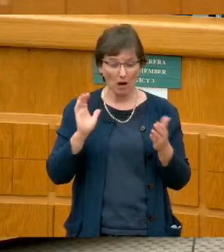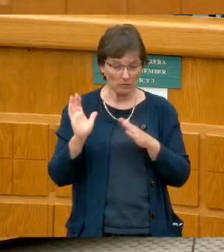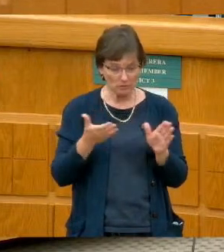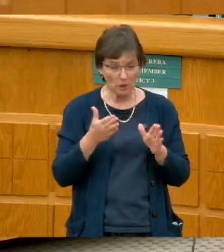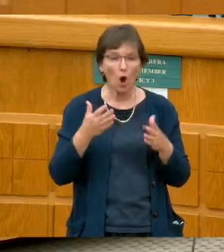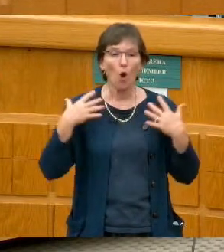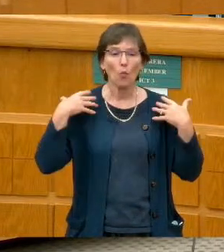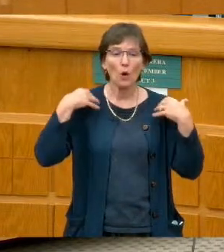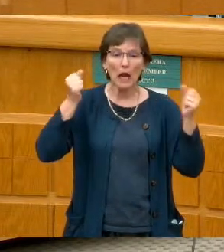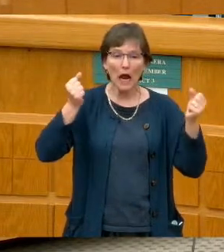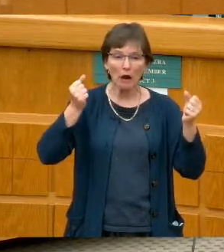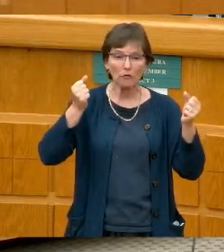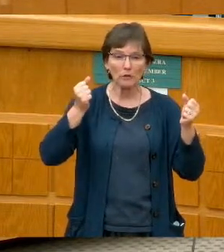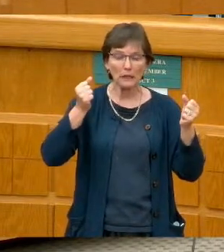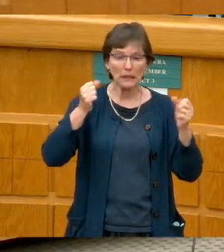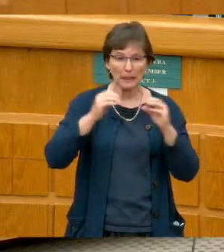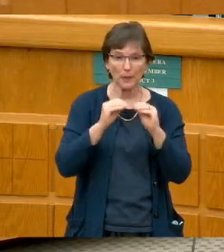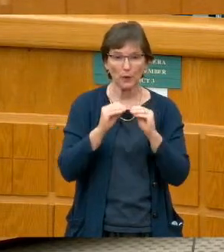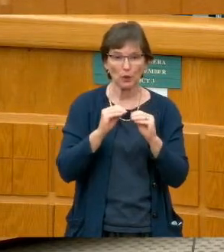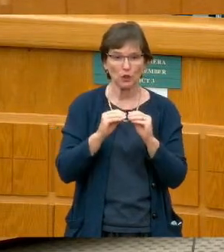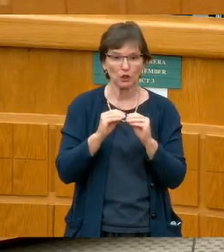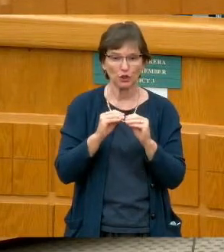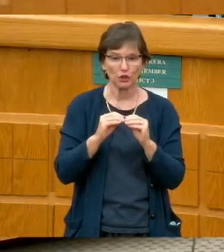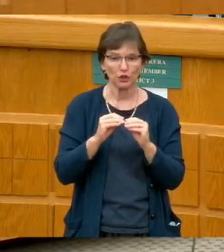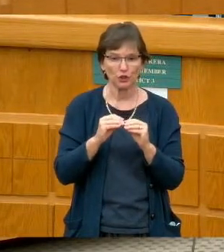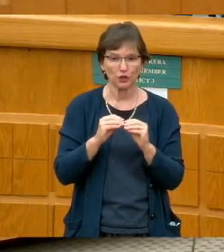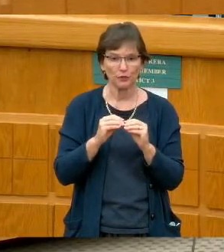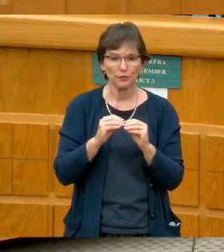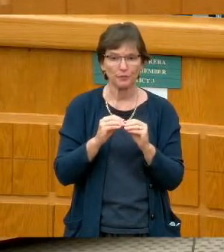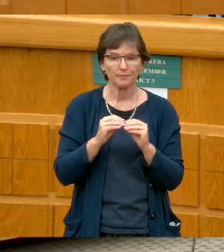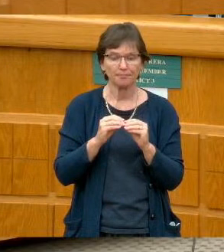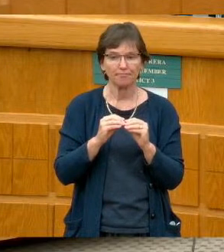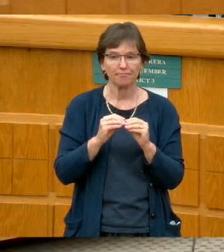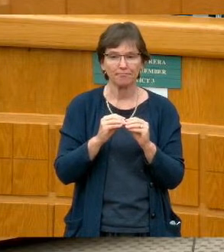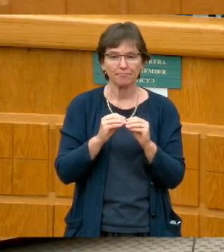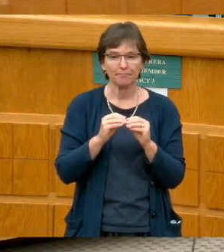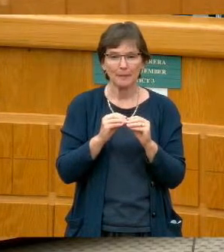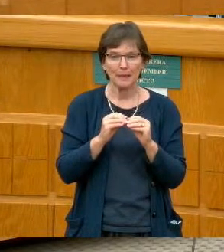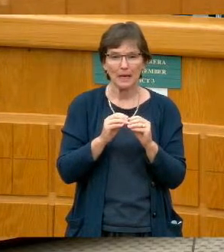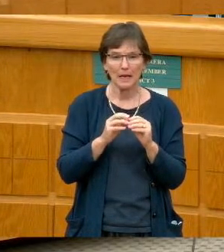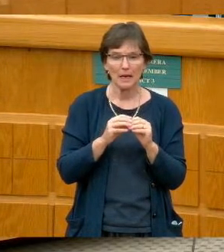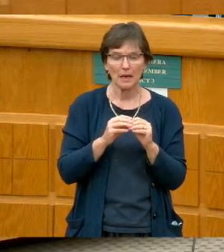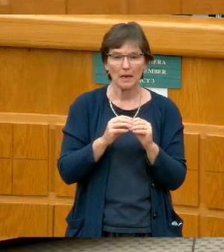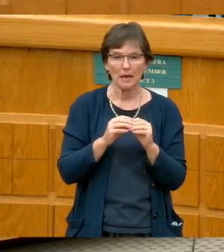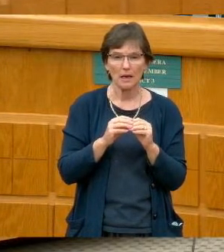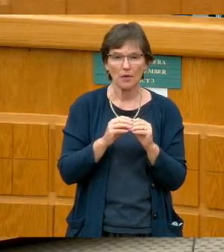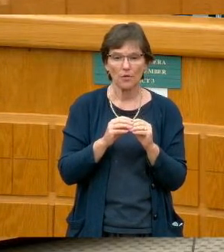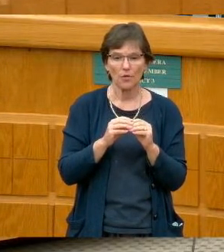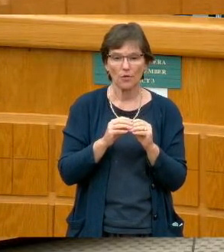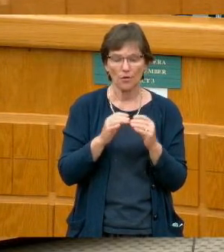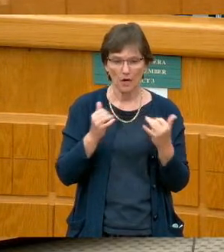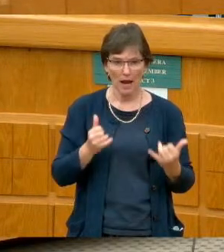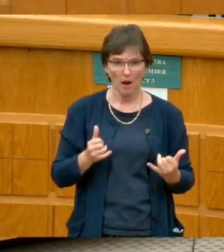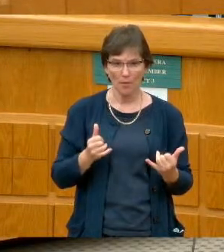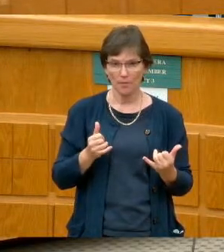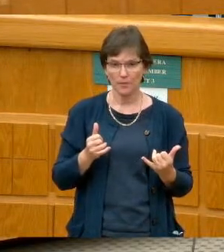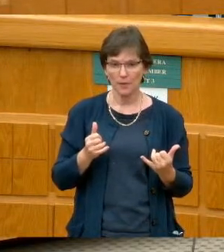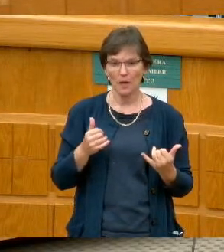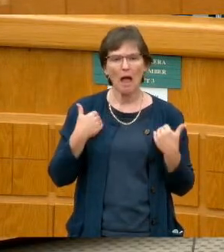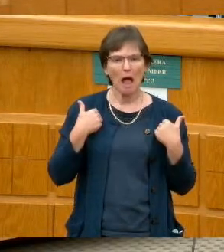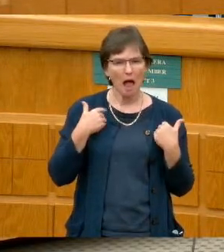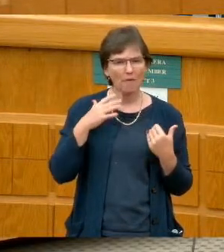number of recovered cases. This is something we show each day when we present. And so we have